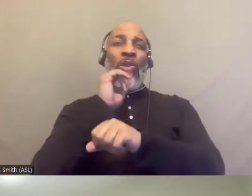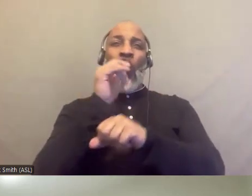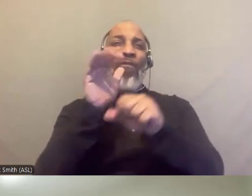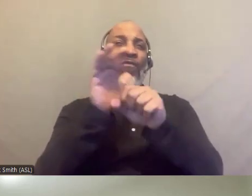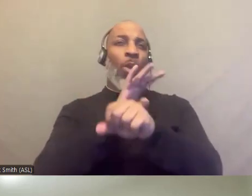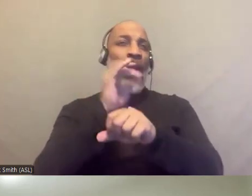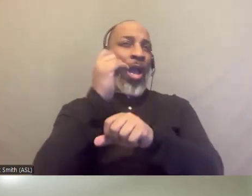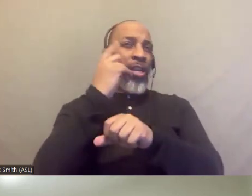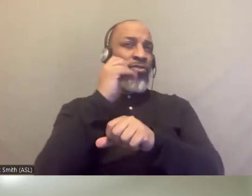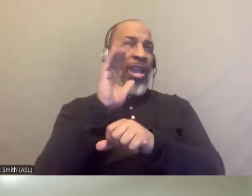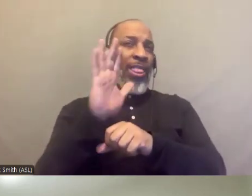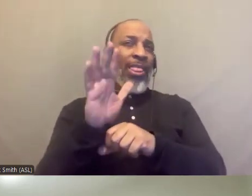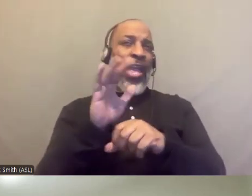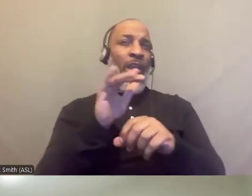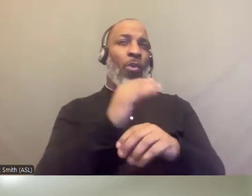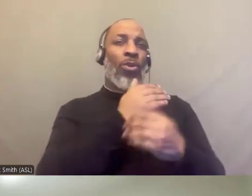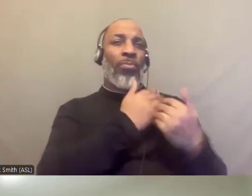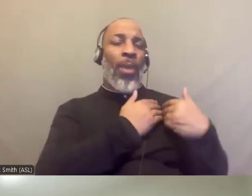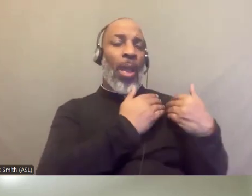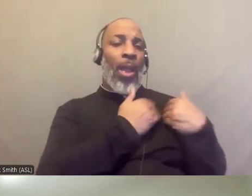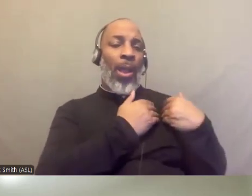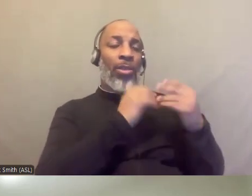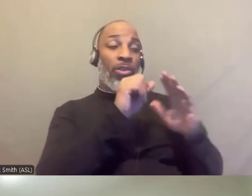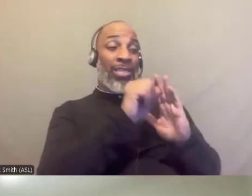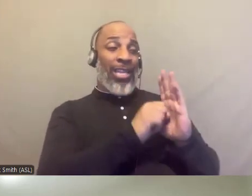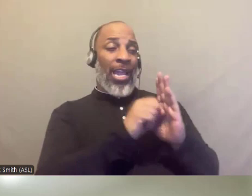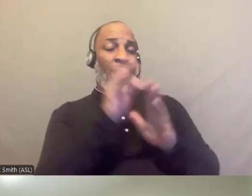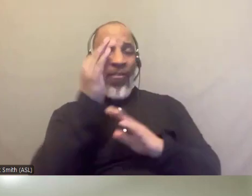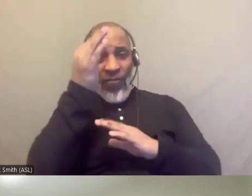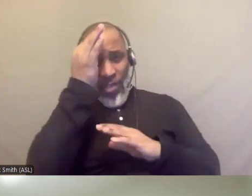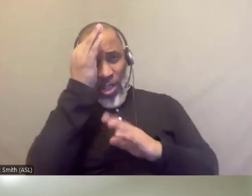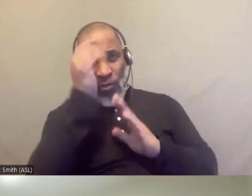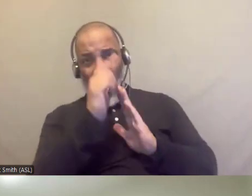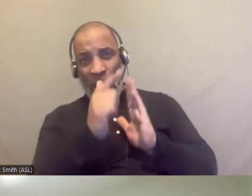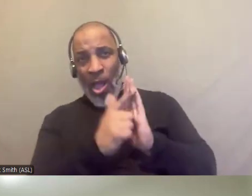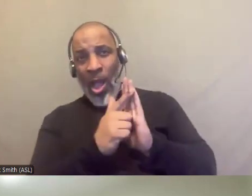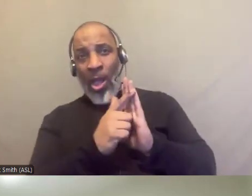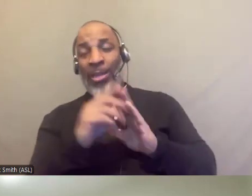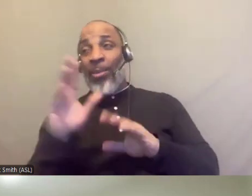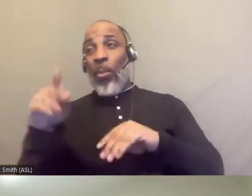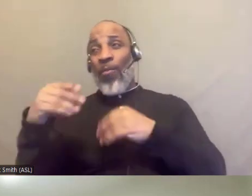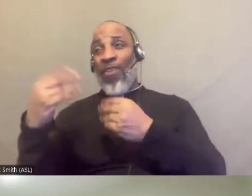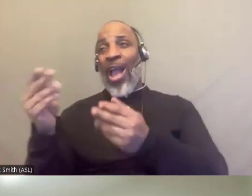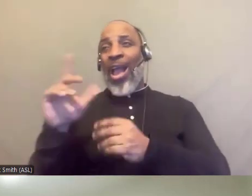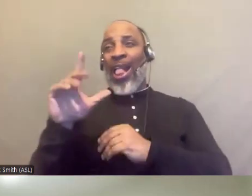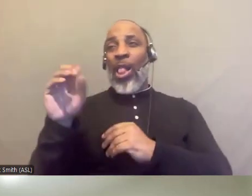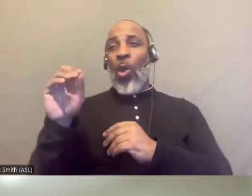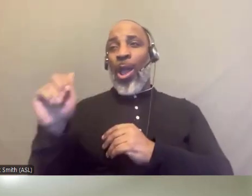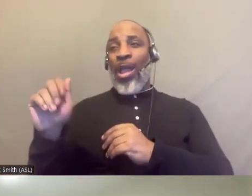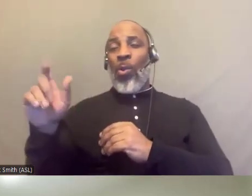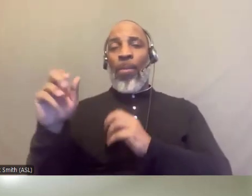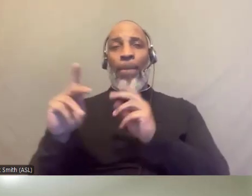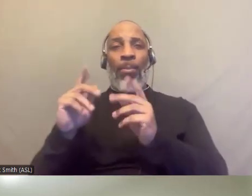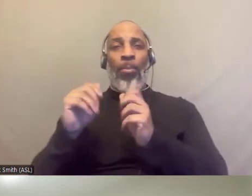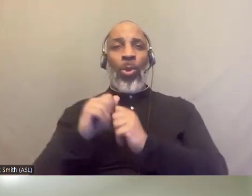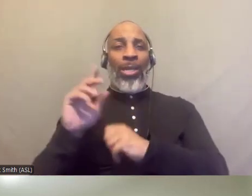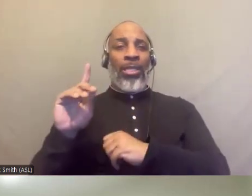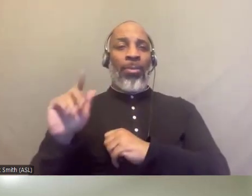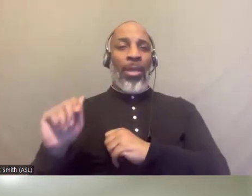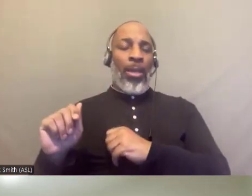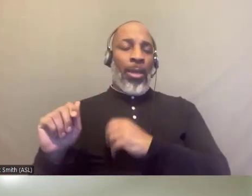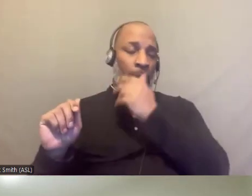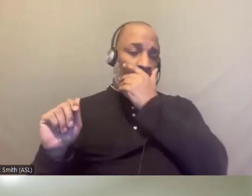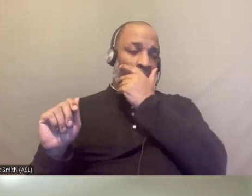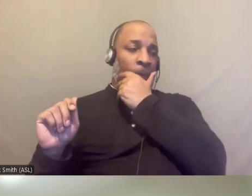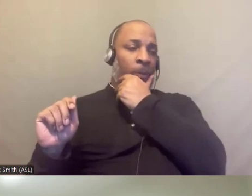their obligations under state and federal law to provide a leave of absence to people with a disability. Again,